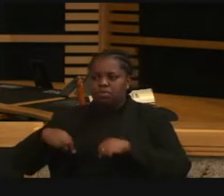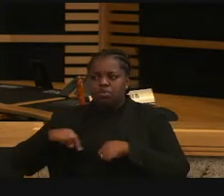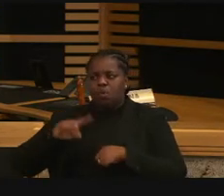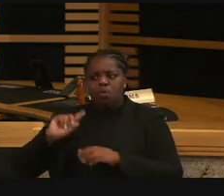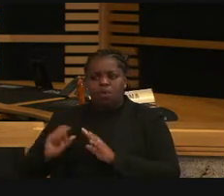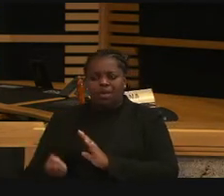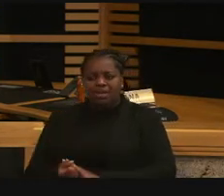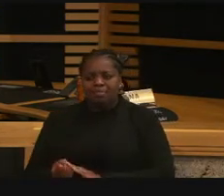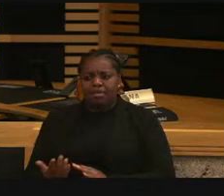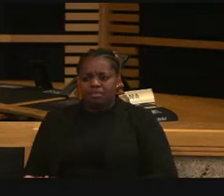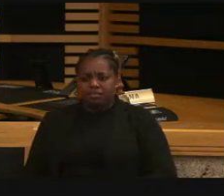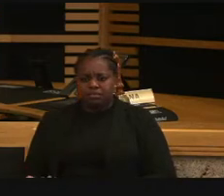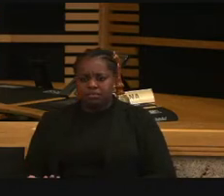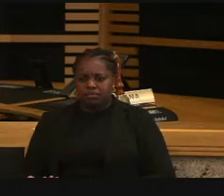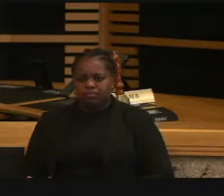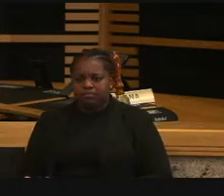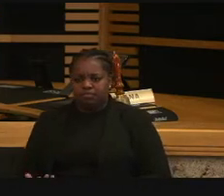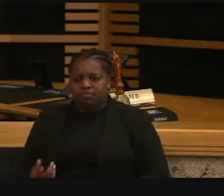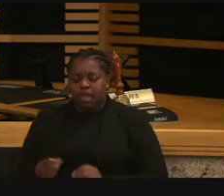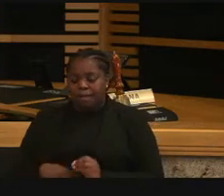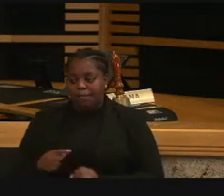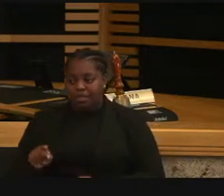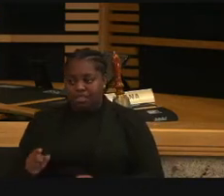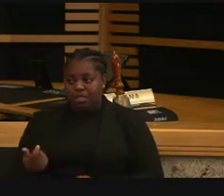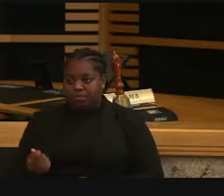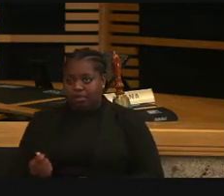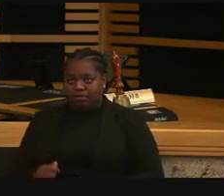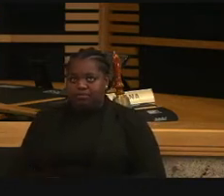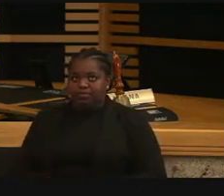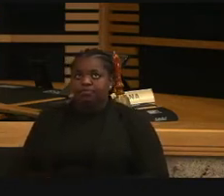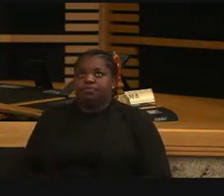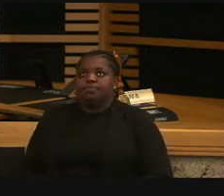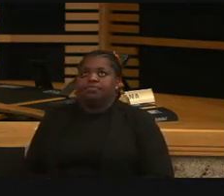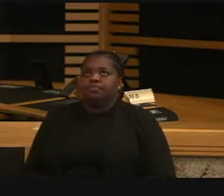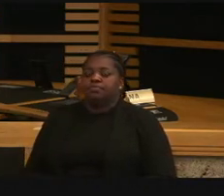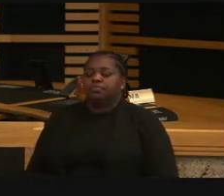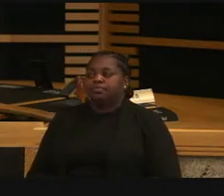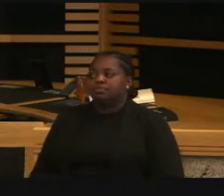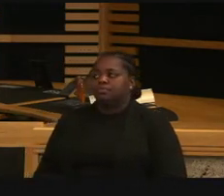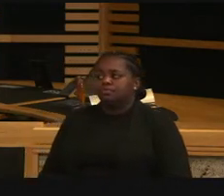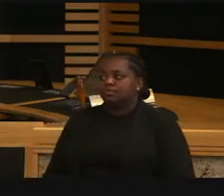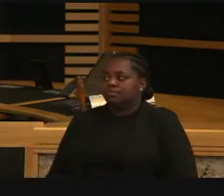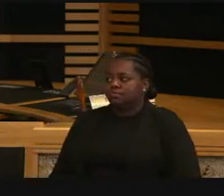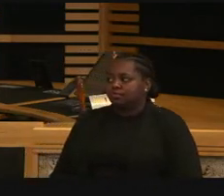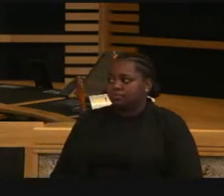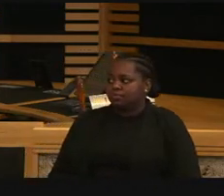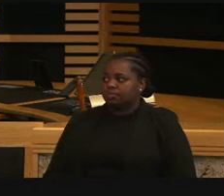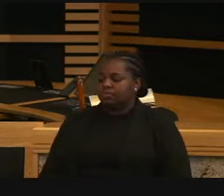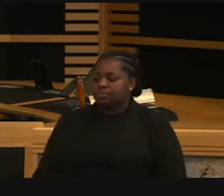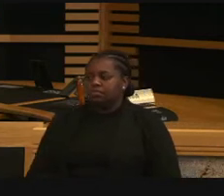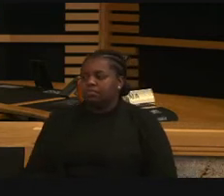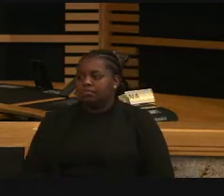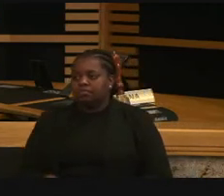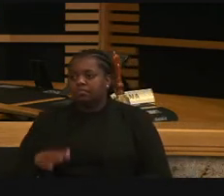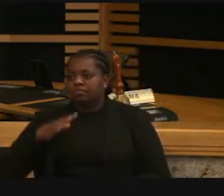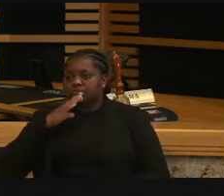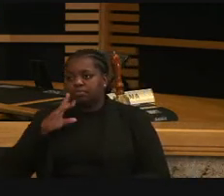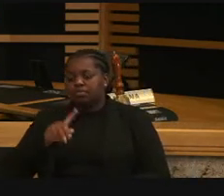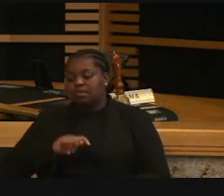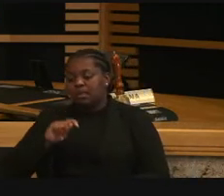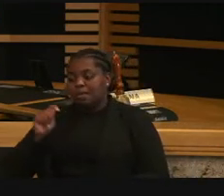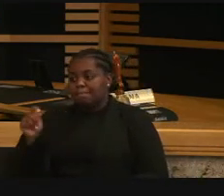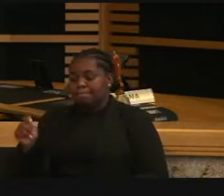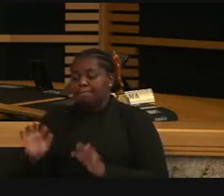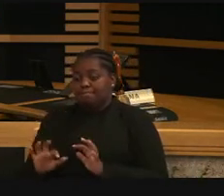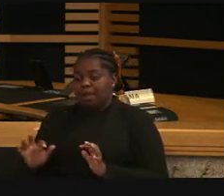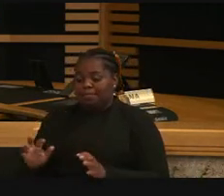kwenzeke ntoni malunga nayo. The installation of the paid public parking